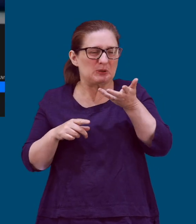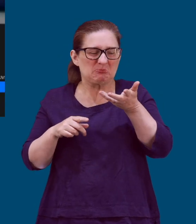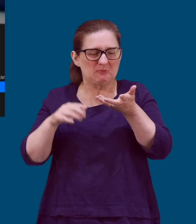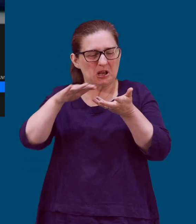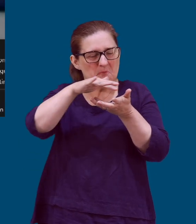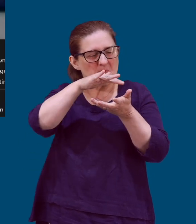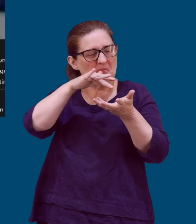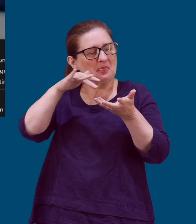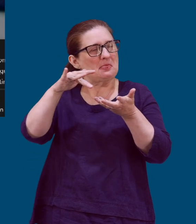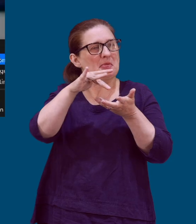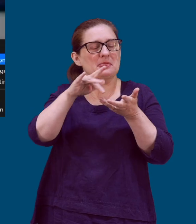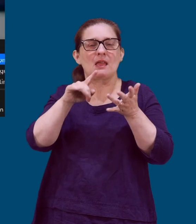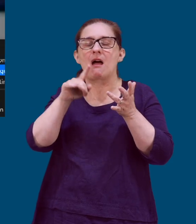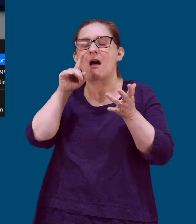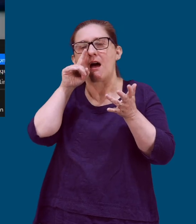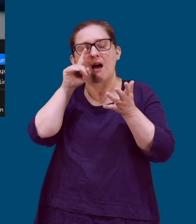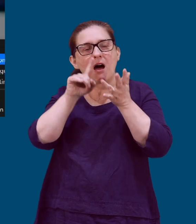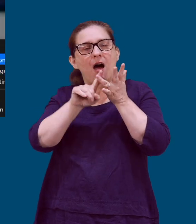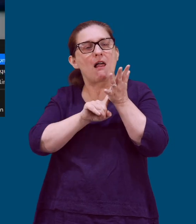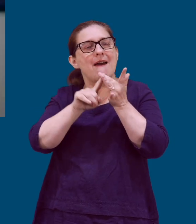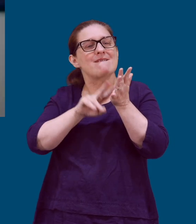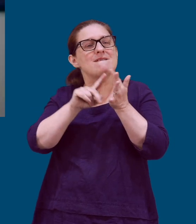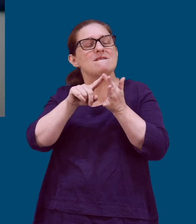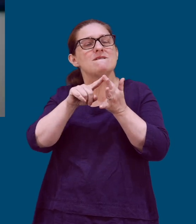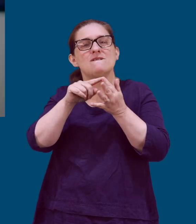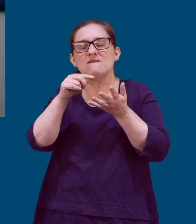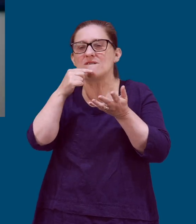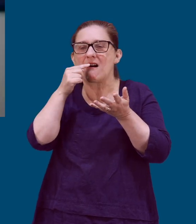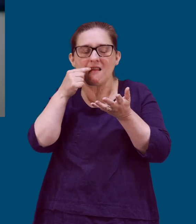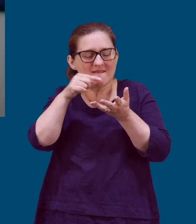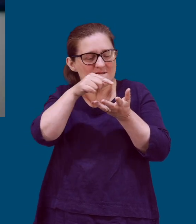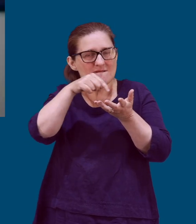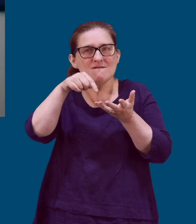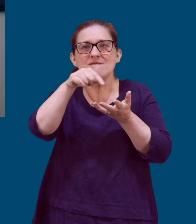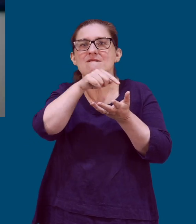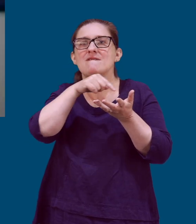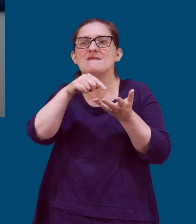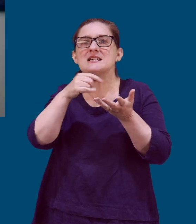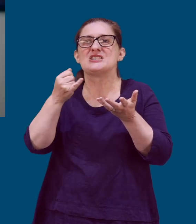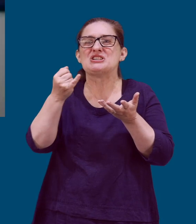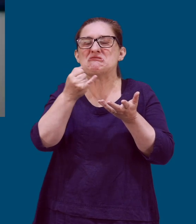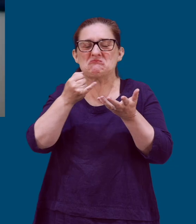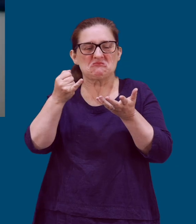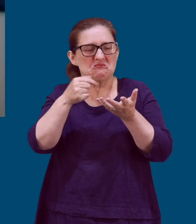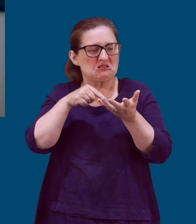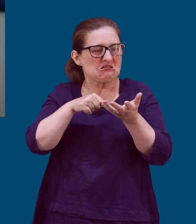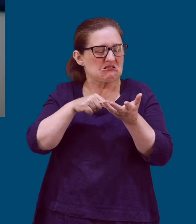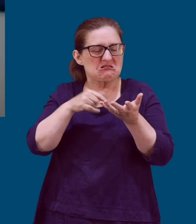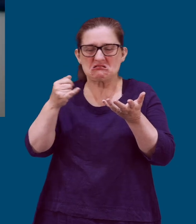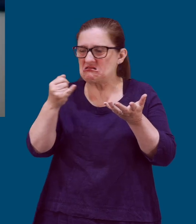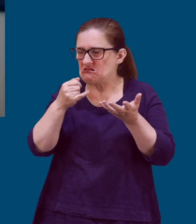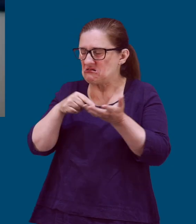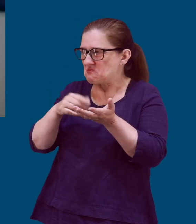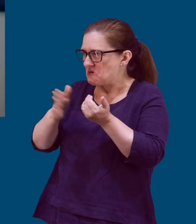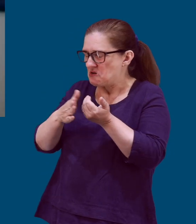on the top and thick with olive brine. Dirtier, dirtier, we cry to the barman, who can